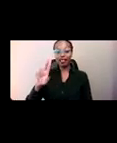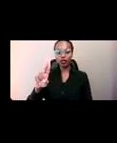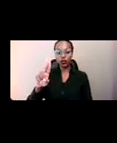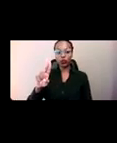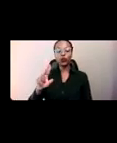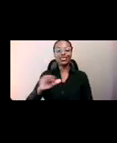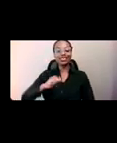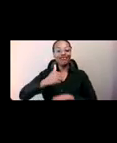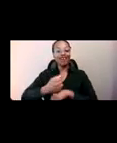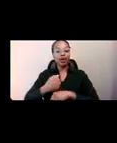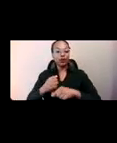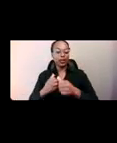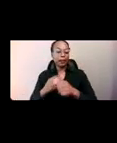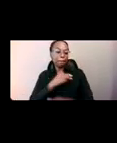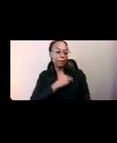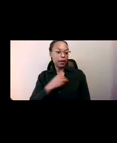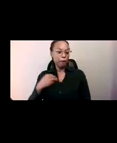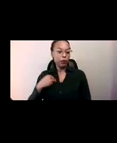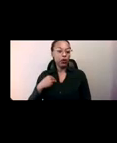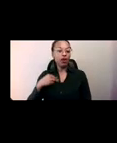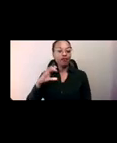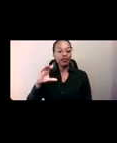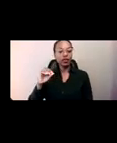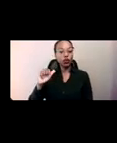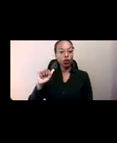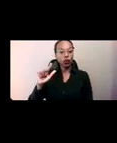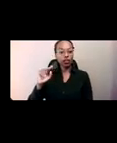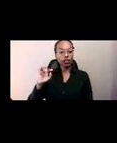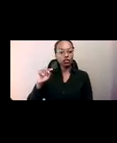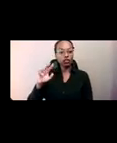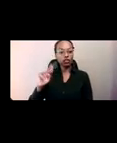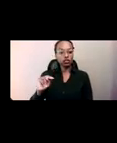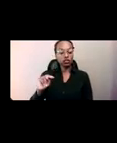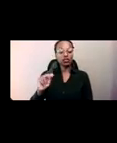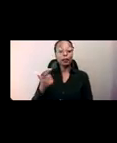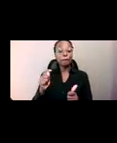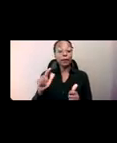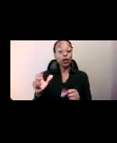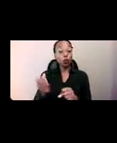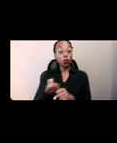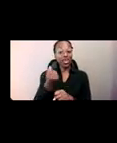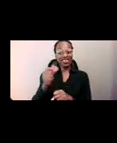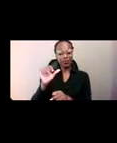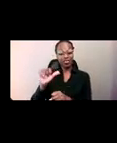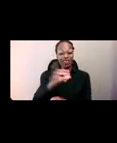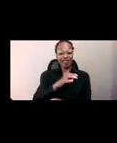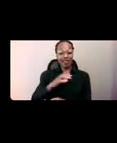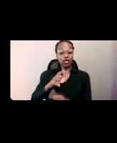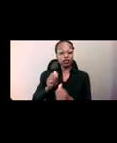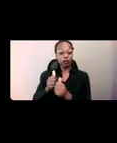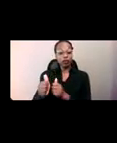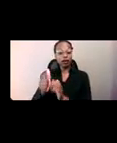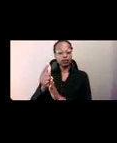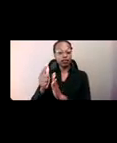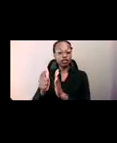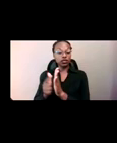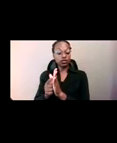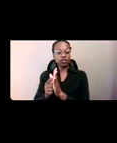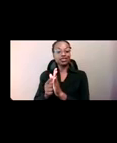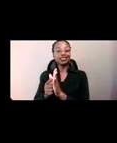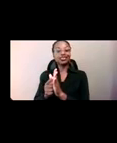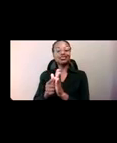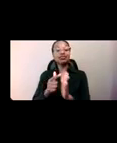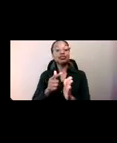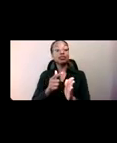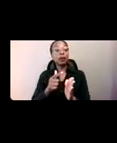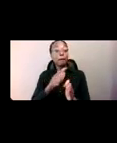Coalition. Last year, our coalition had a huge win when the council passed legislation to phase out the presence of police in